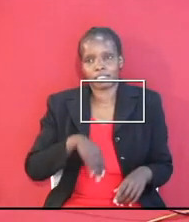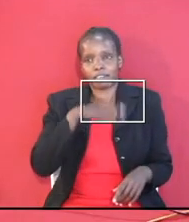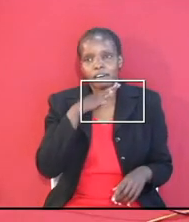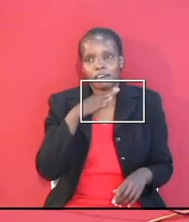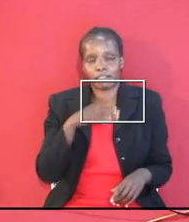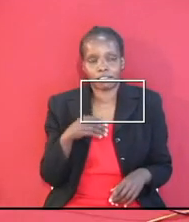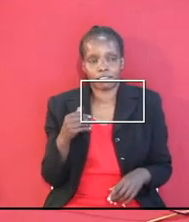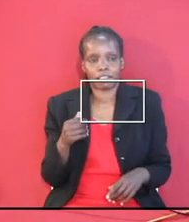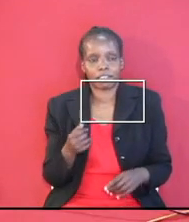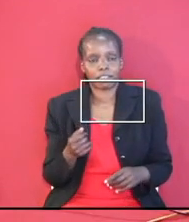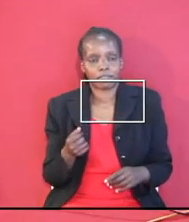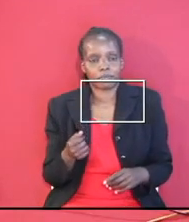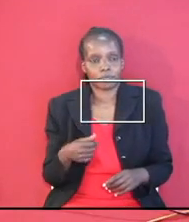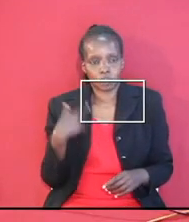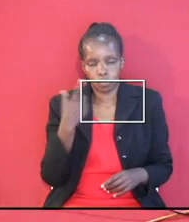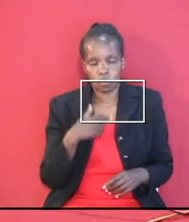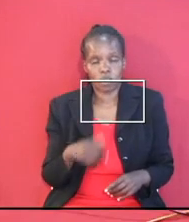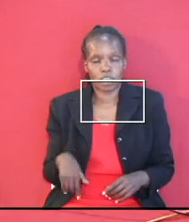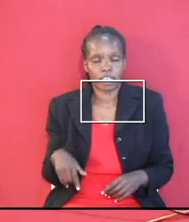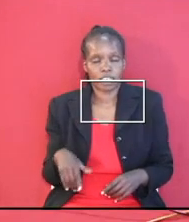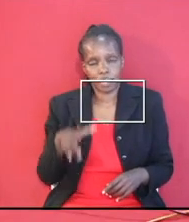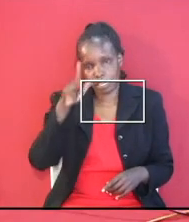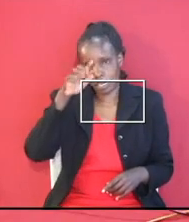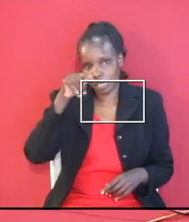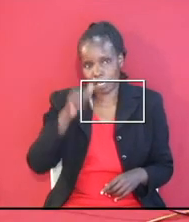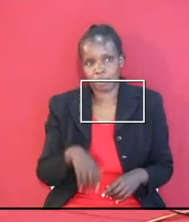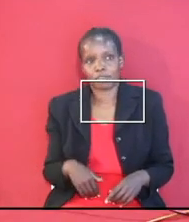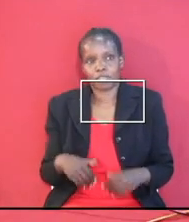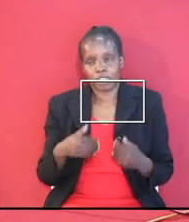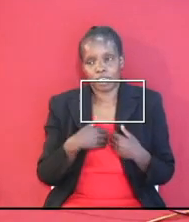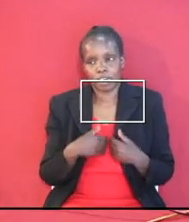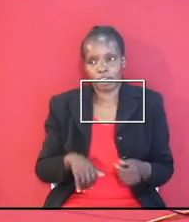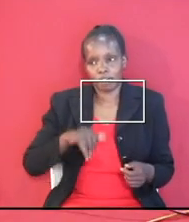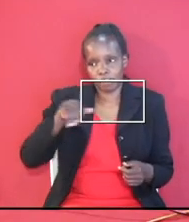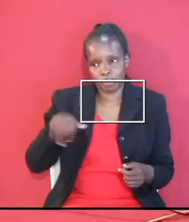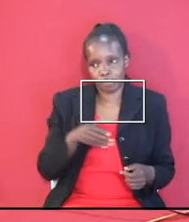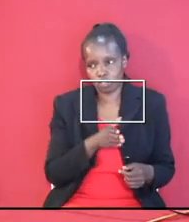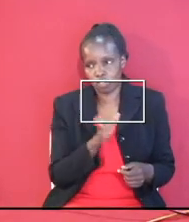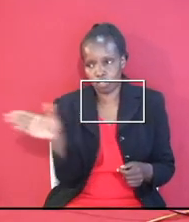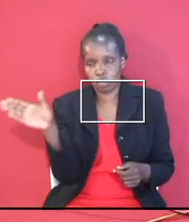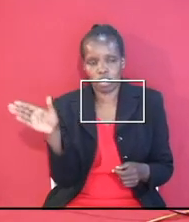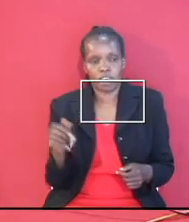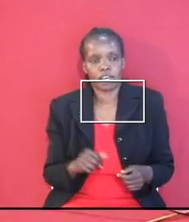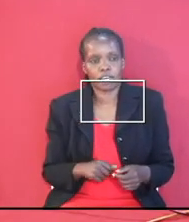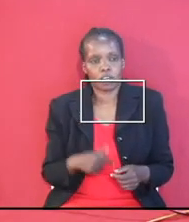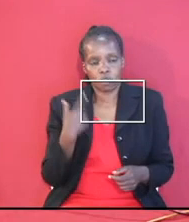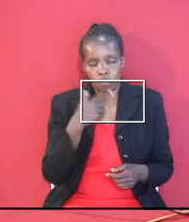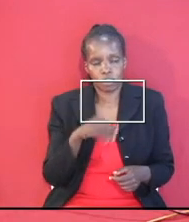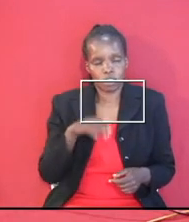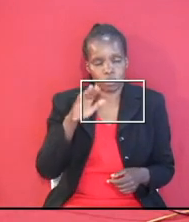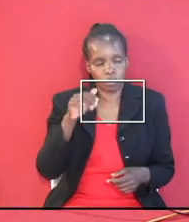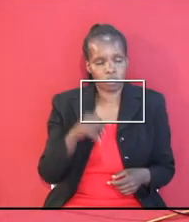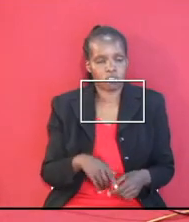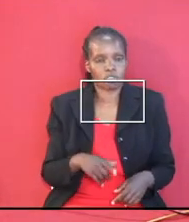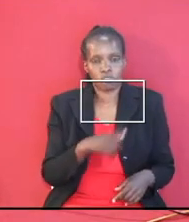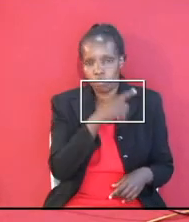die, right? Who compromised again? We have Jonah. Jonah. He was called and was told to go to